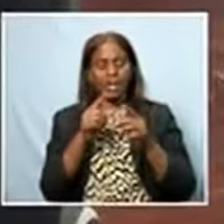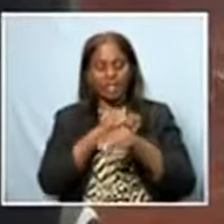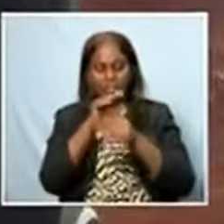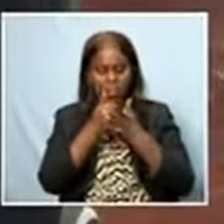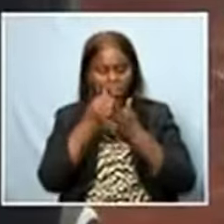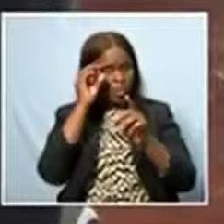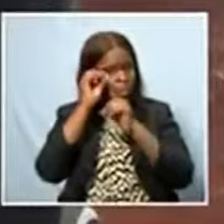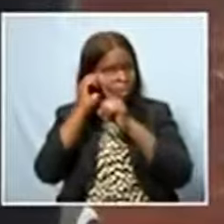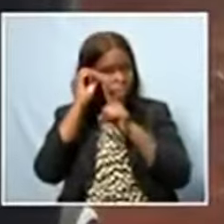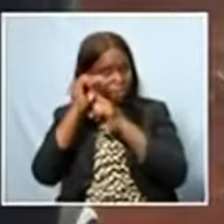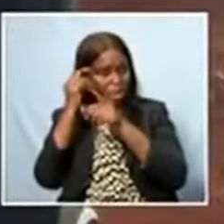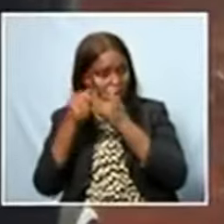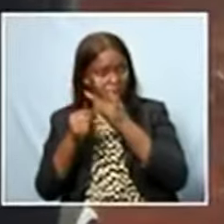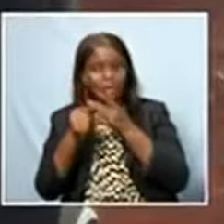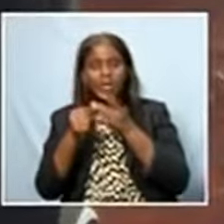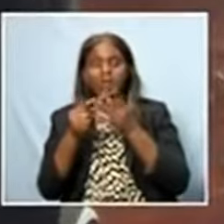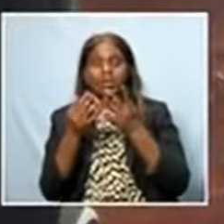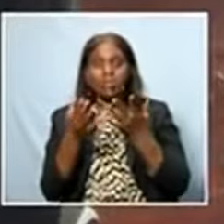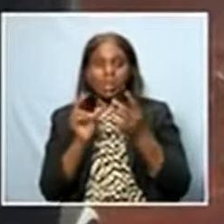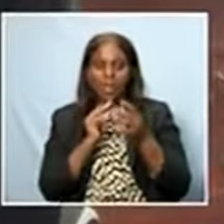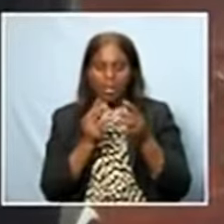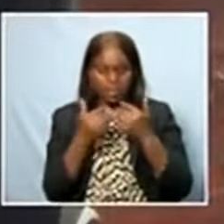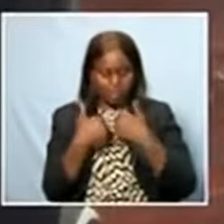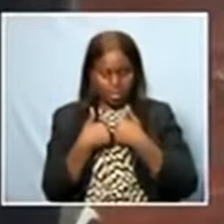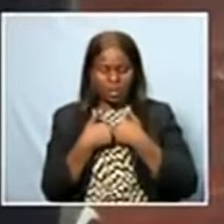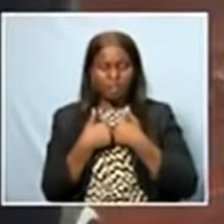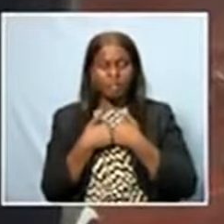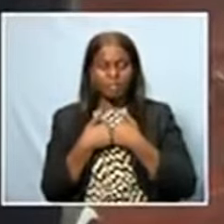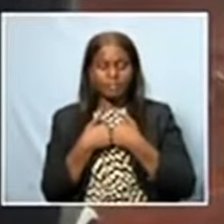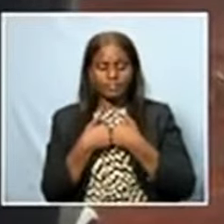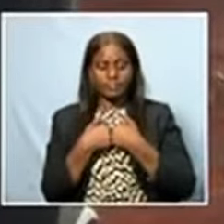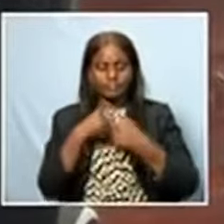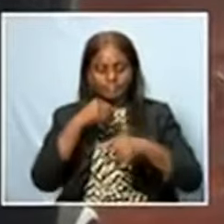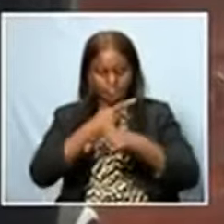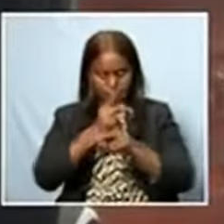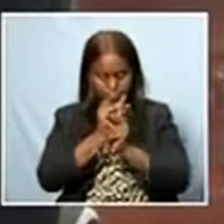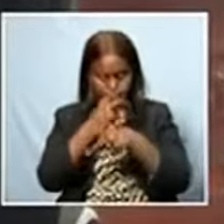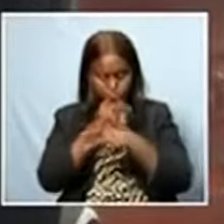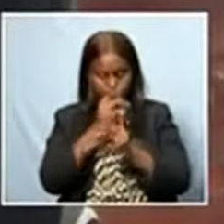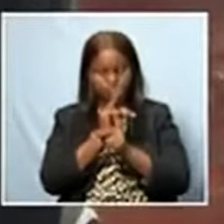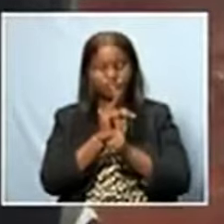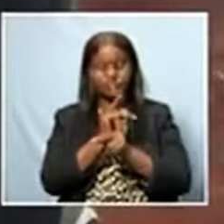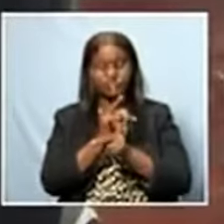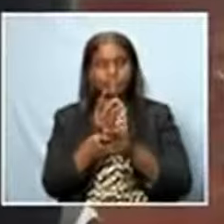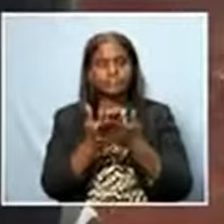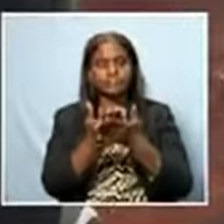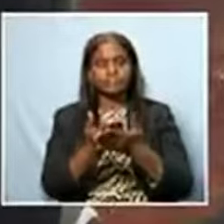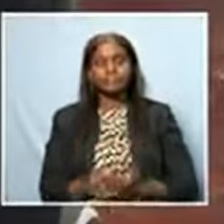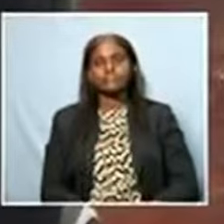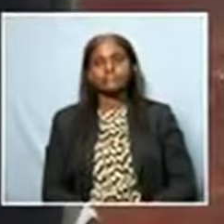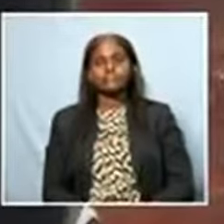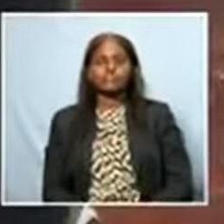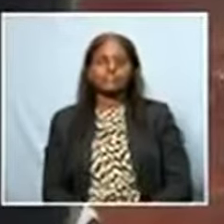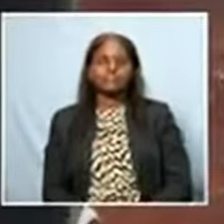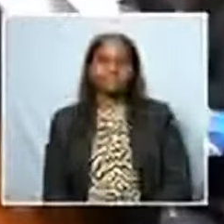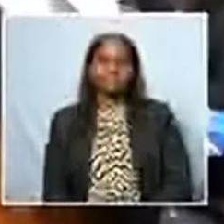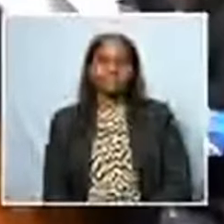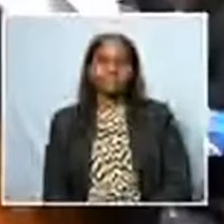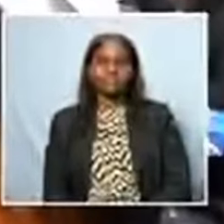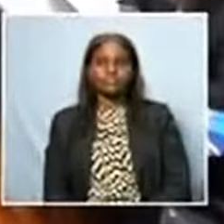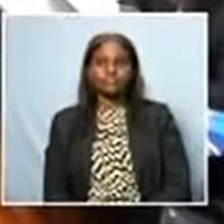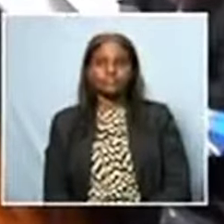objective, of course, is to empower and stimulate the local production of milk. I submit. Thank